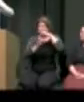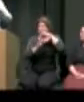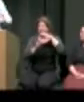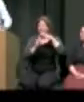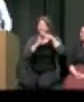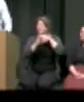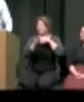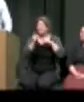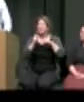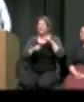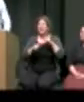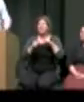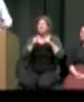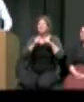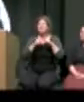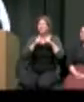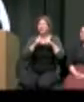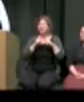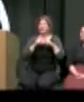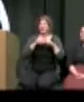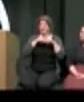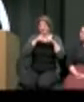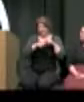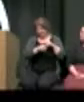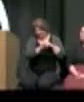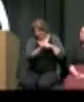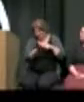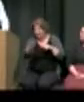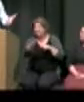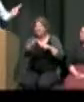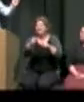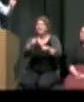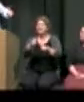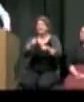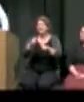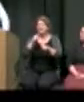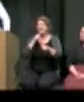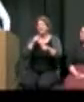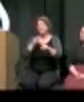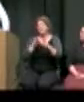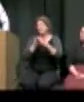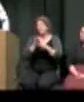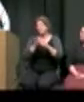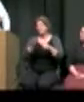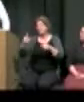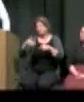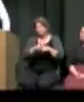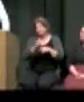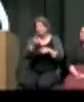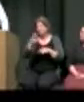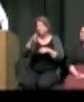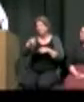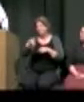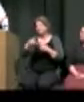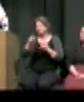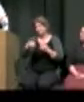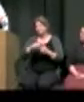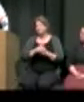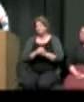work we're doing up downstream of the bridge was all launched through that little ramp there. So